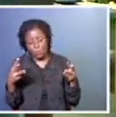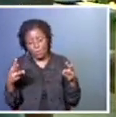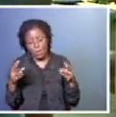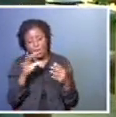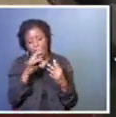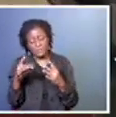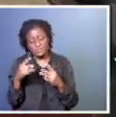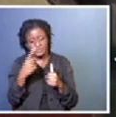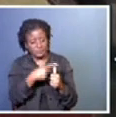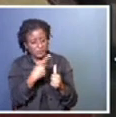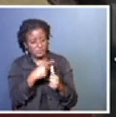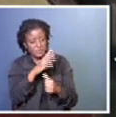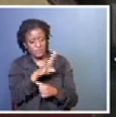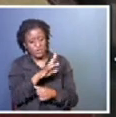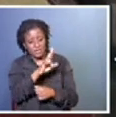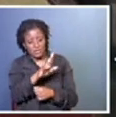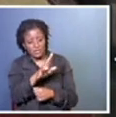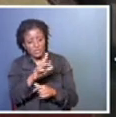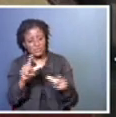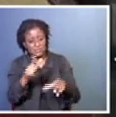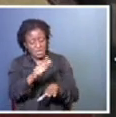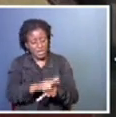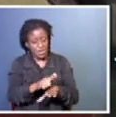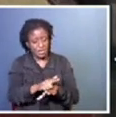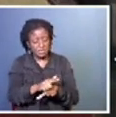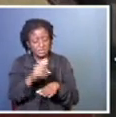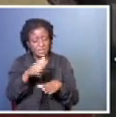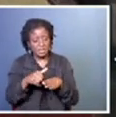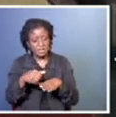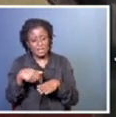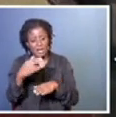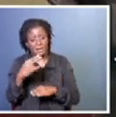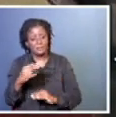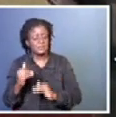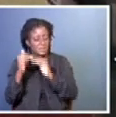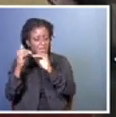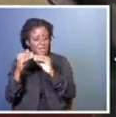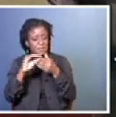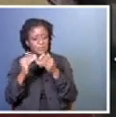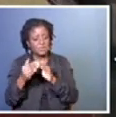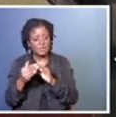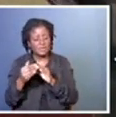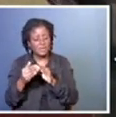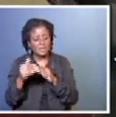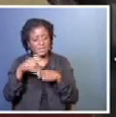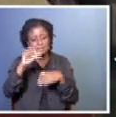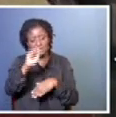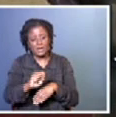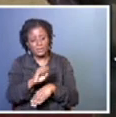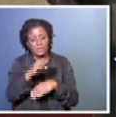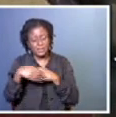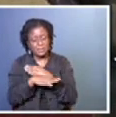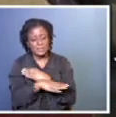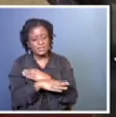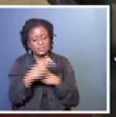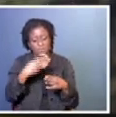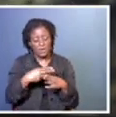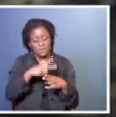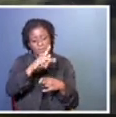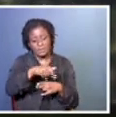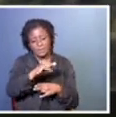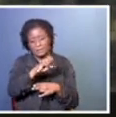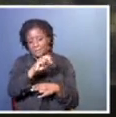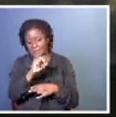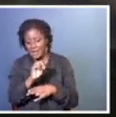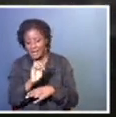in an upscale community in South Beach called Pine Crest. Using our PPP initiative, the necessary infrastructure